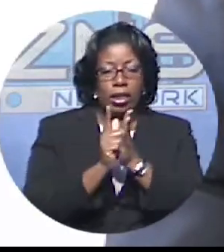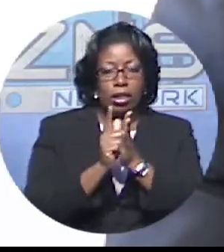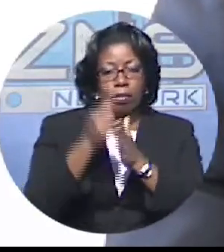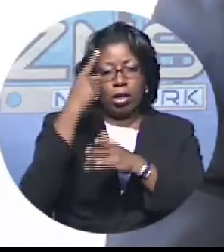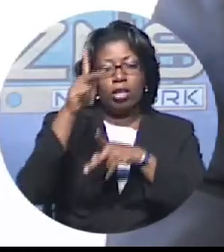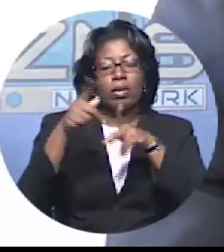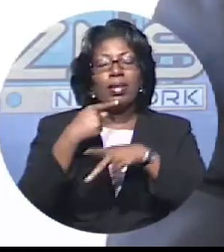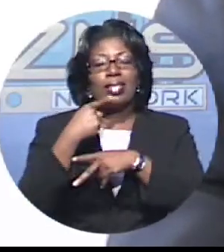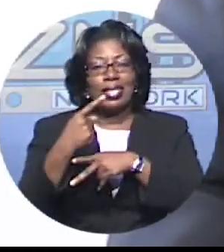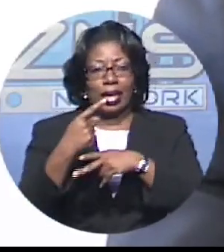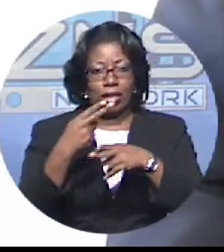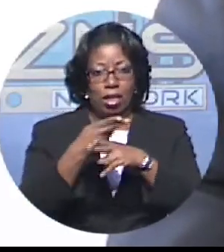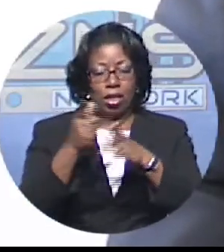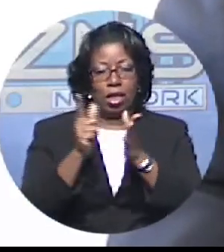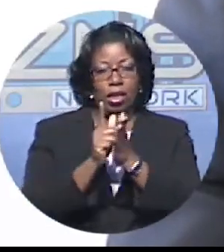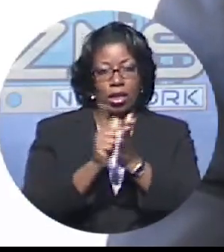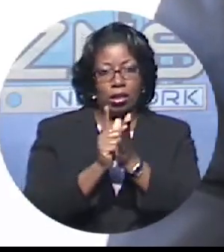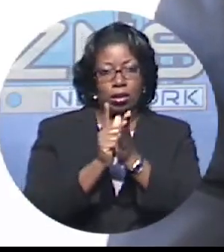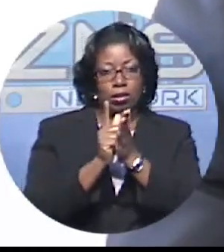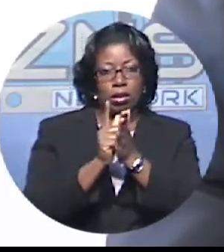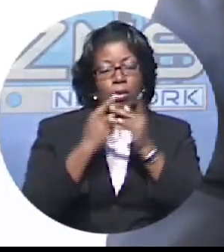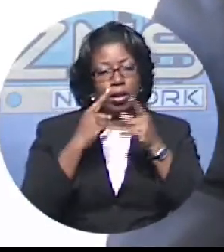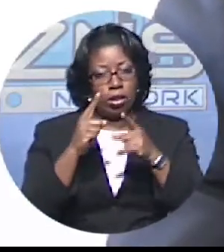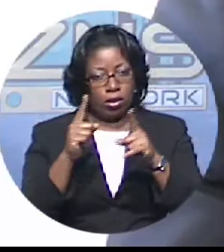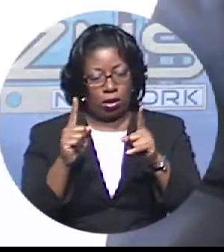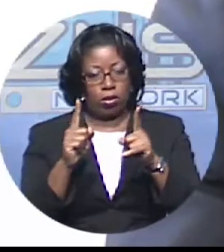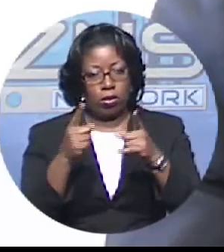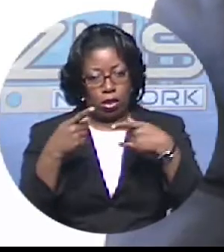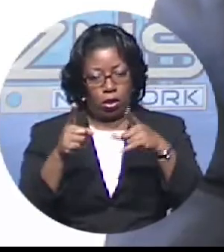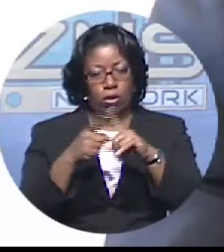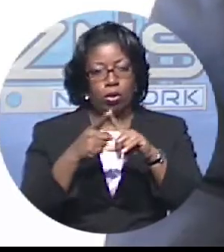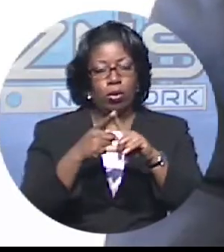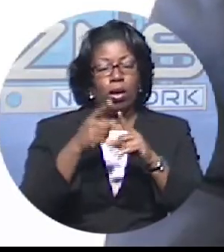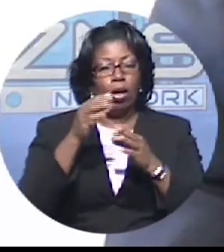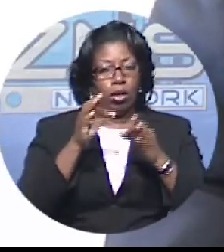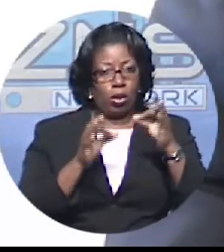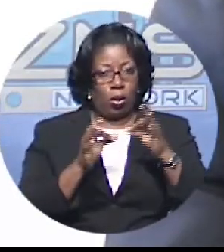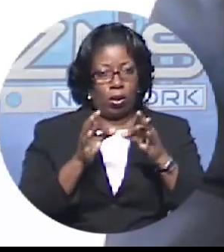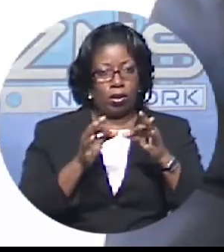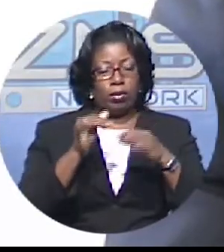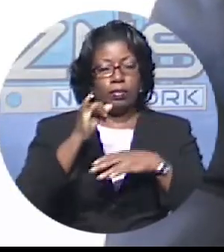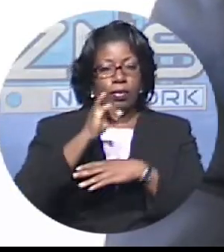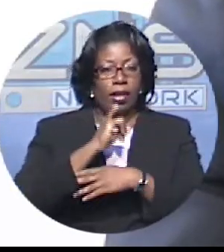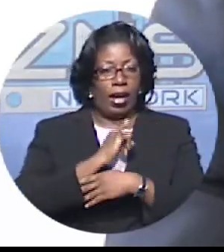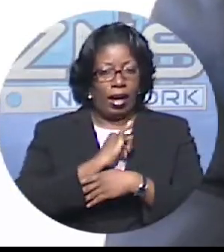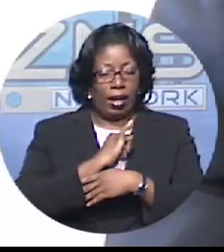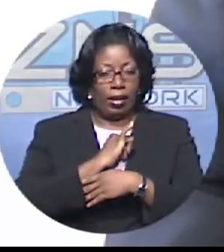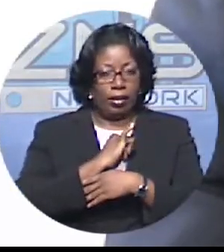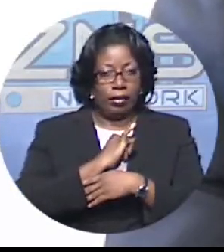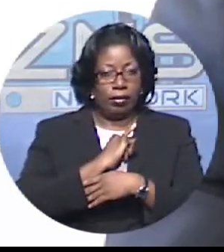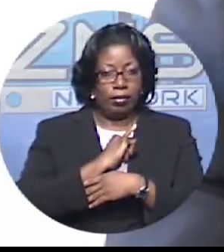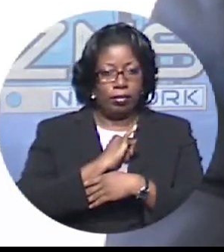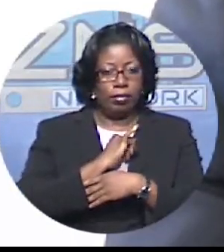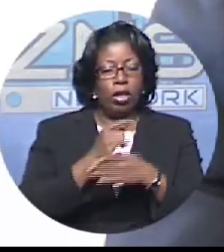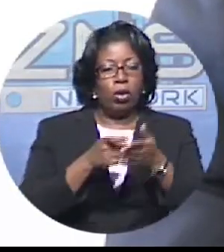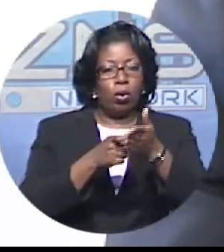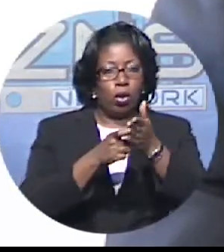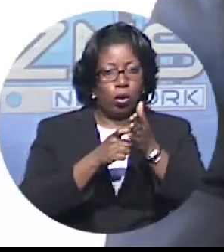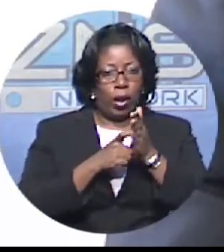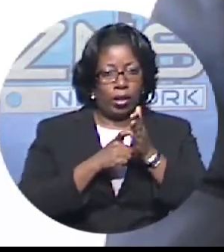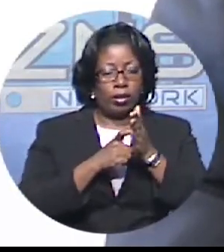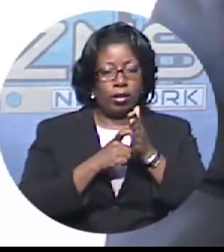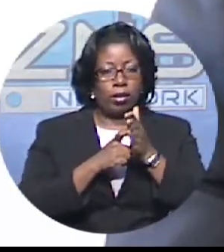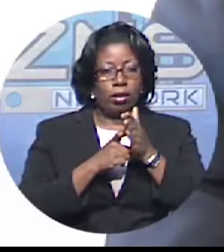to determine and pronounce and declare the law is the court. I requested that the